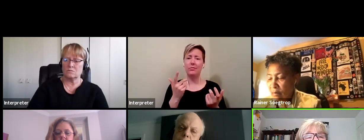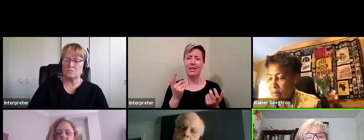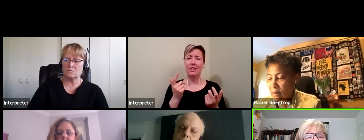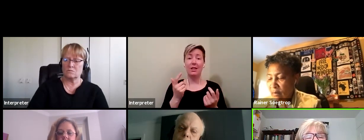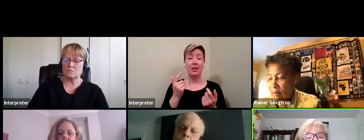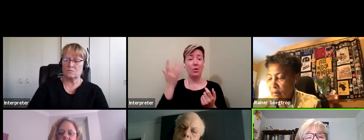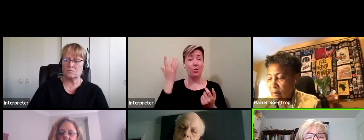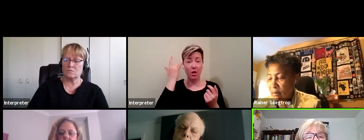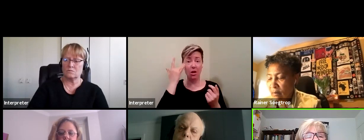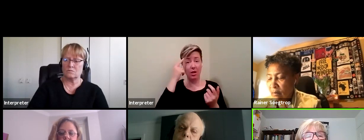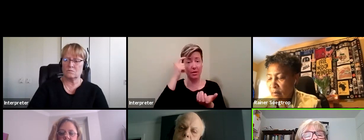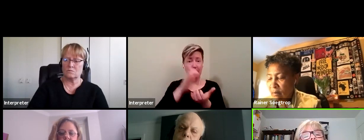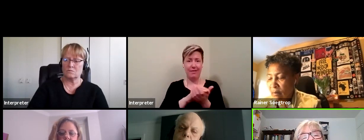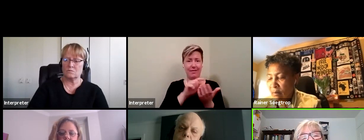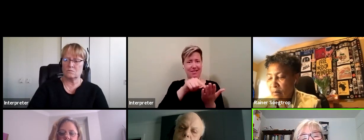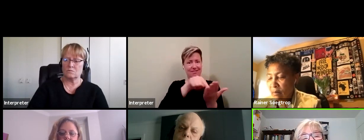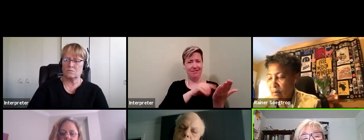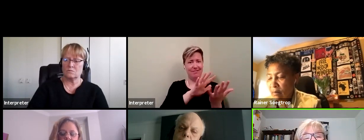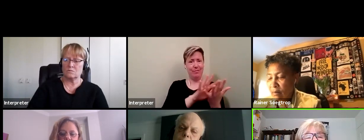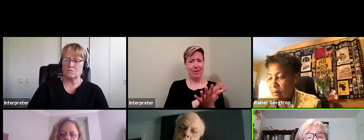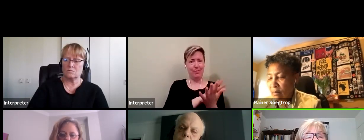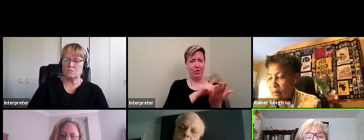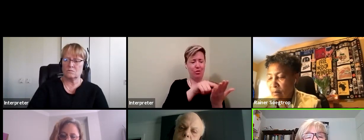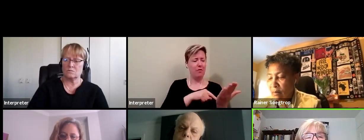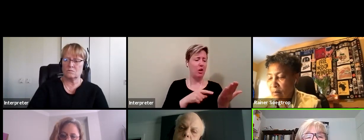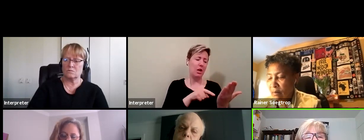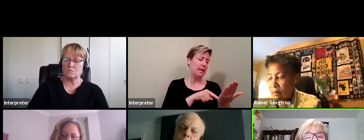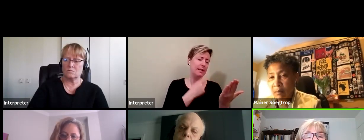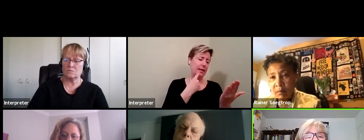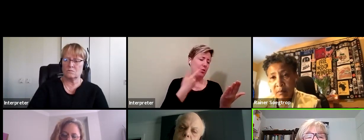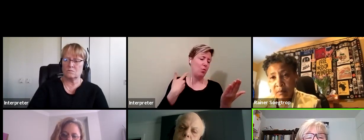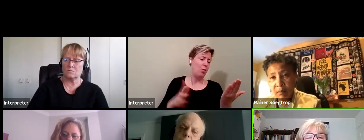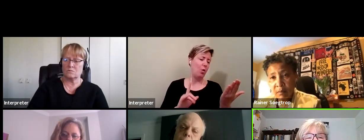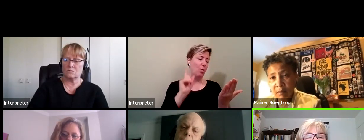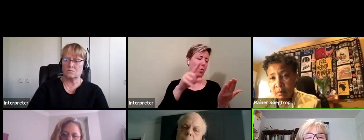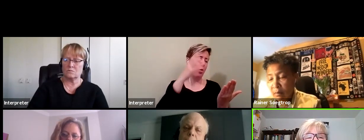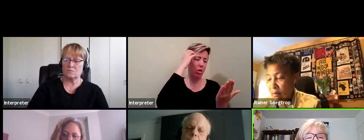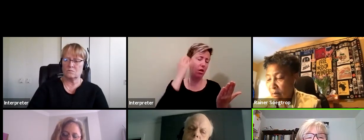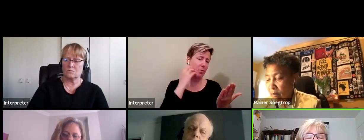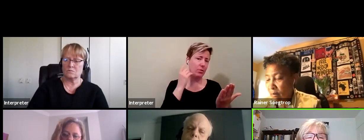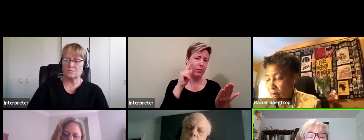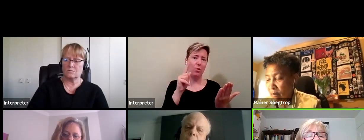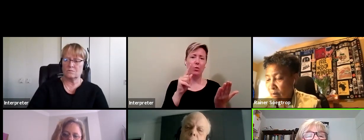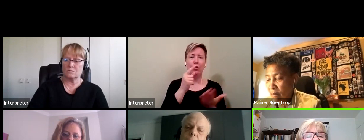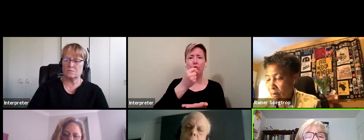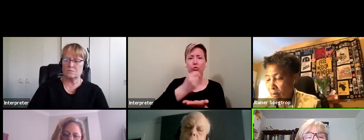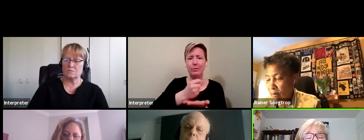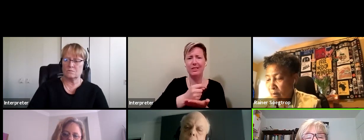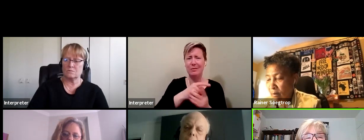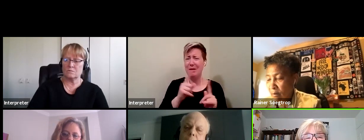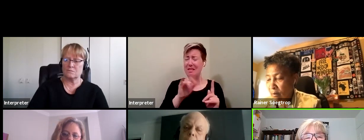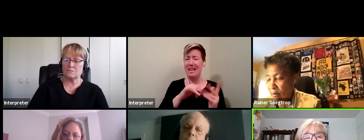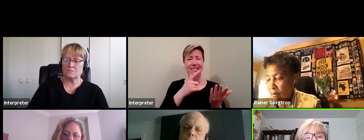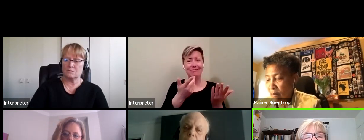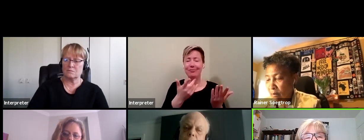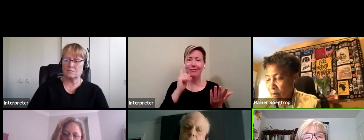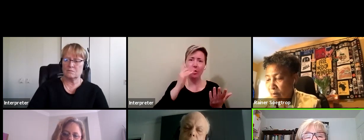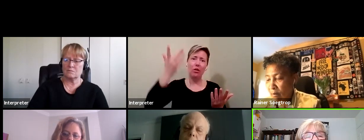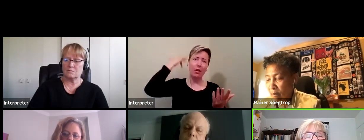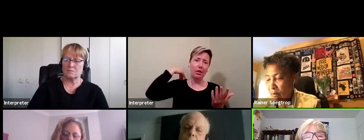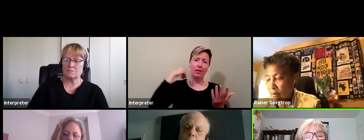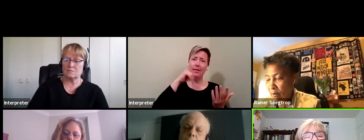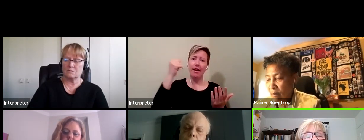that the documents say that they shouldn't be taken to hospital for any kinds of treatments. And it's so out of context that it's quite